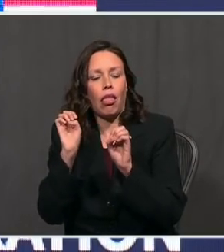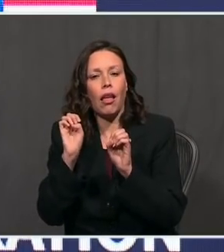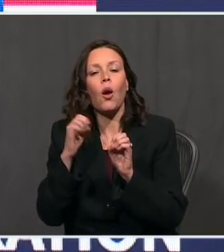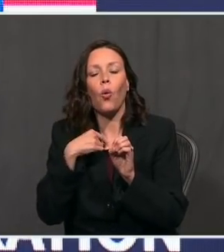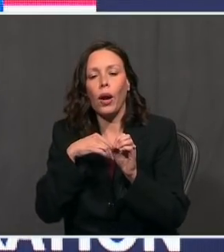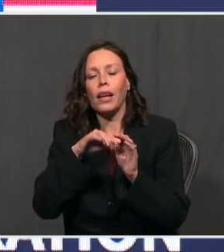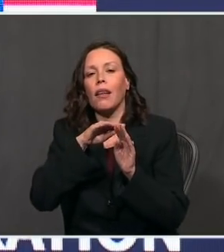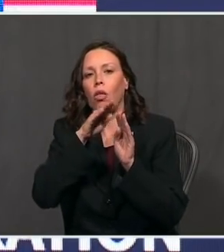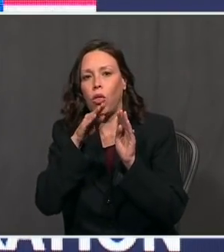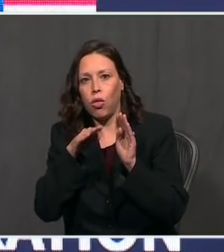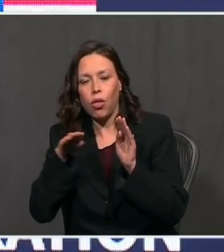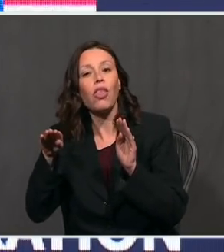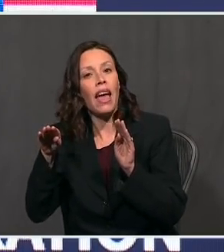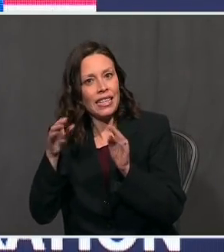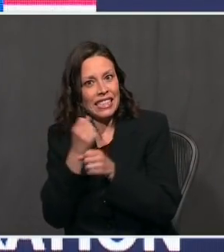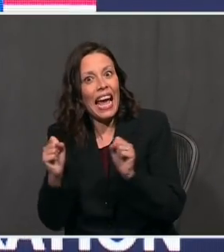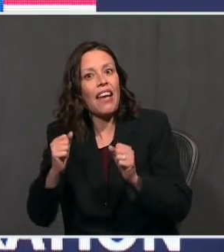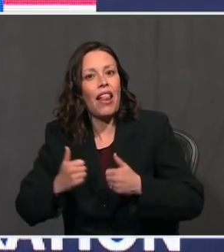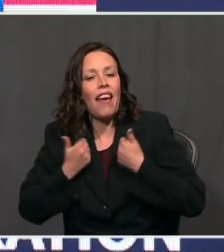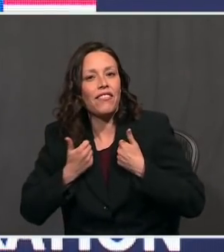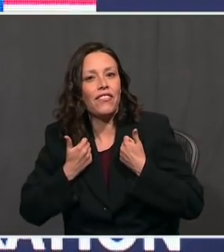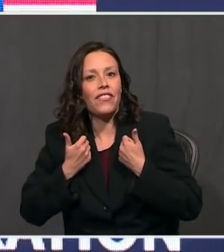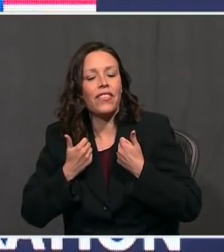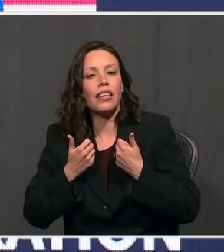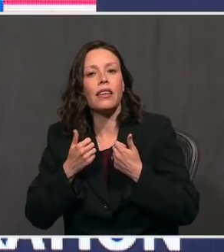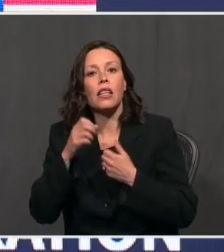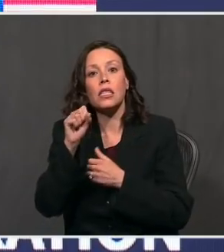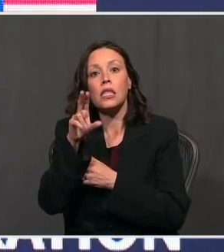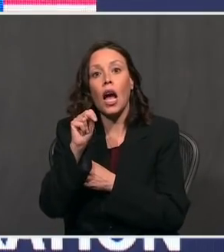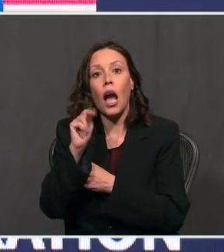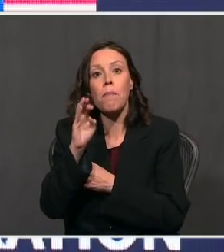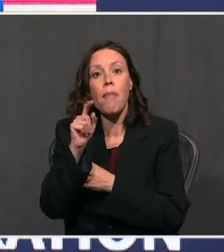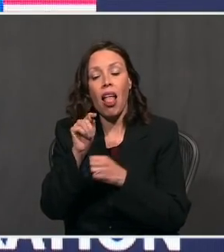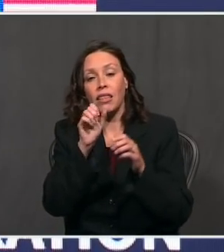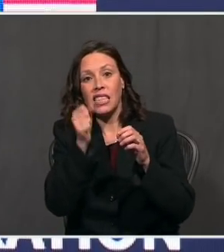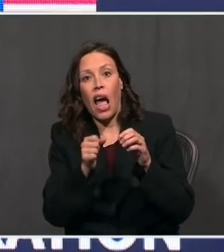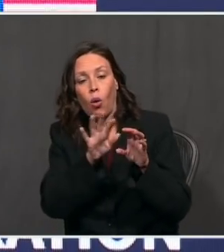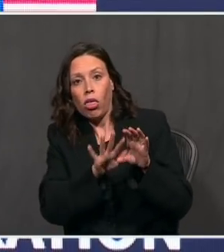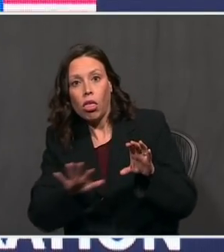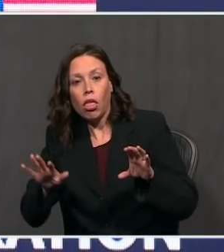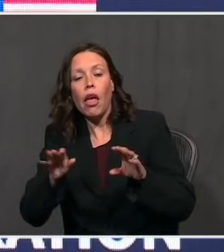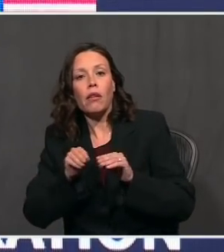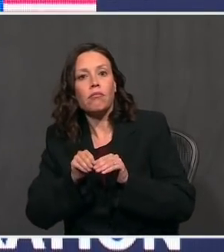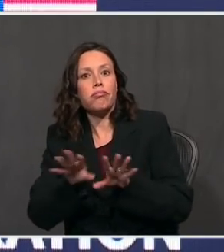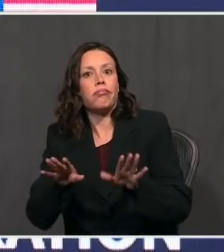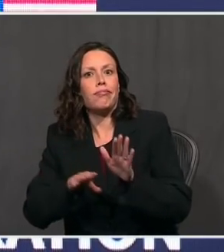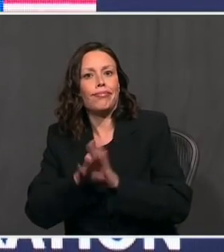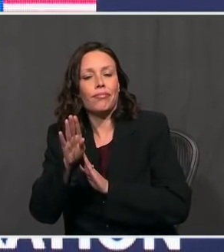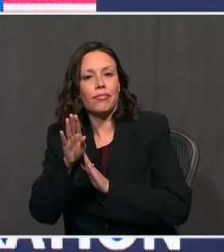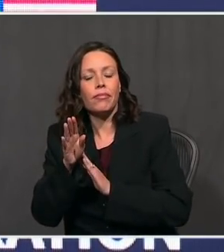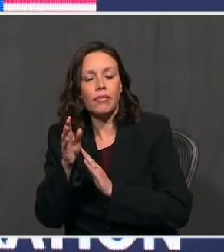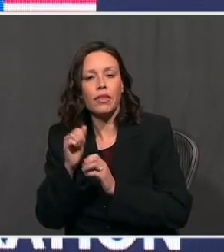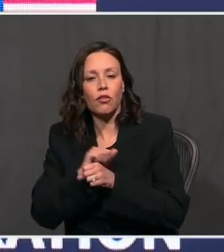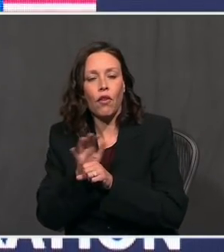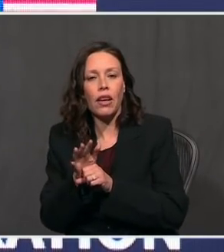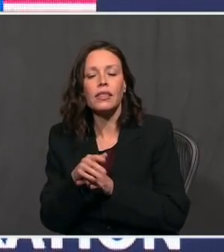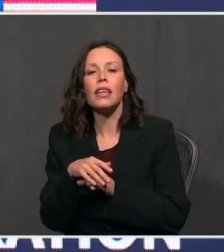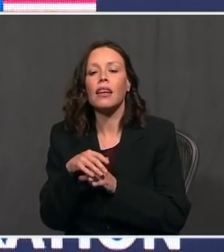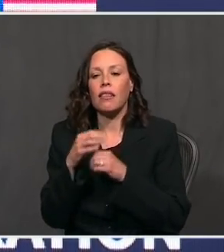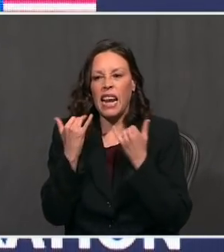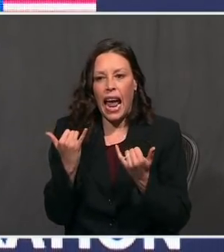the curve, saved lives. It's the way we got through the Sun Belt outbreak. And it's the way we'll see our way through